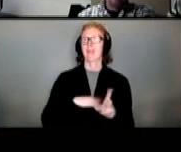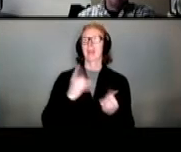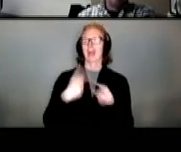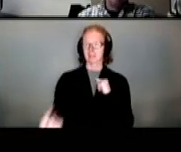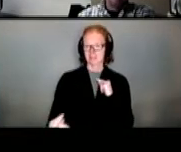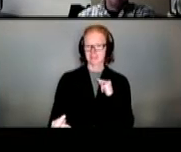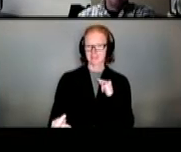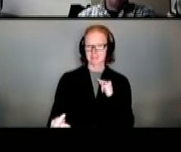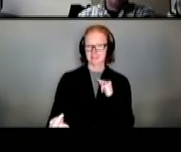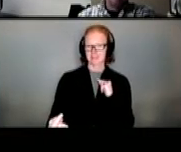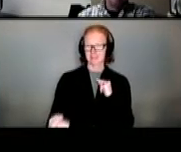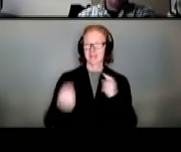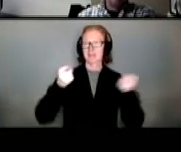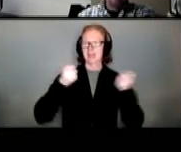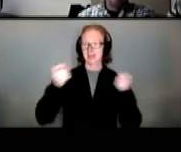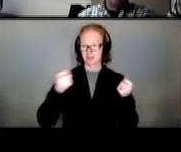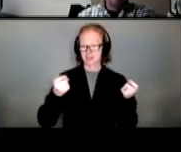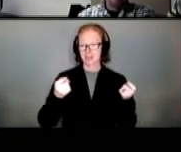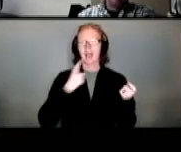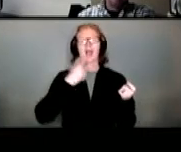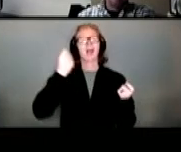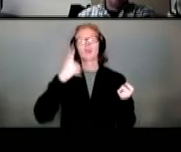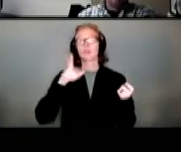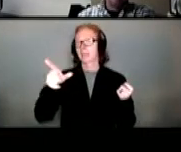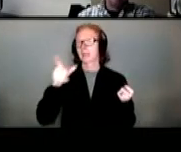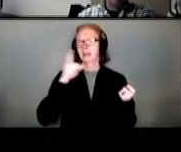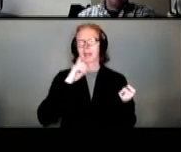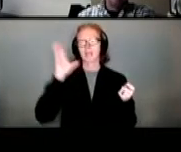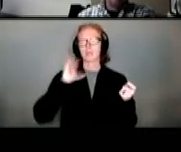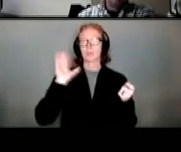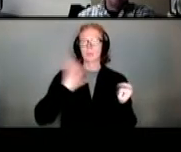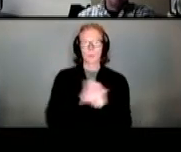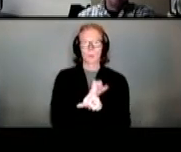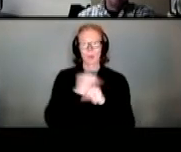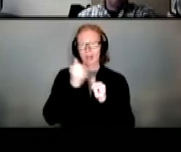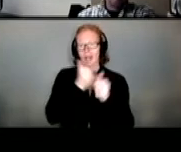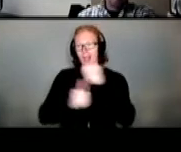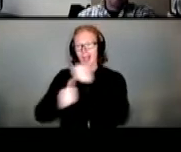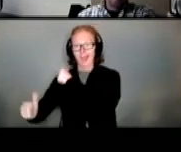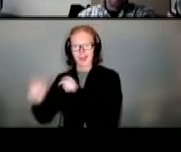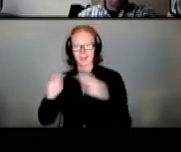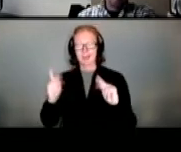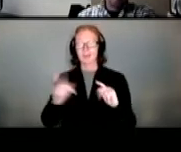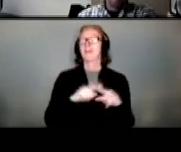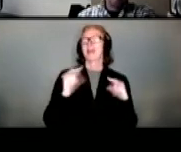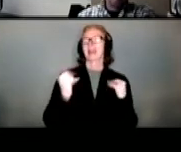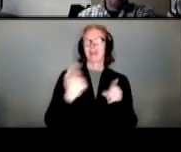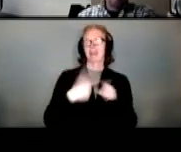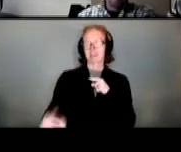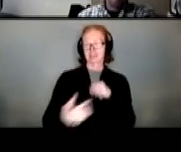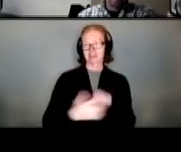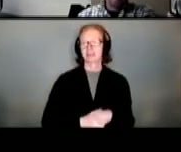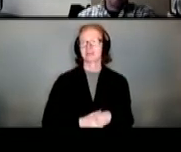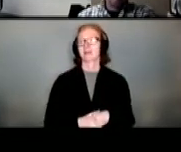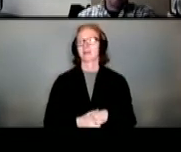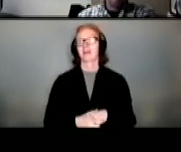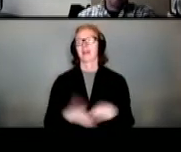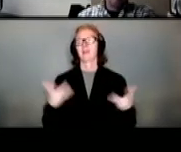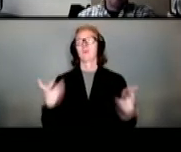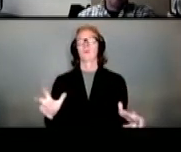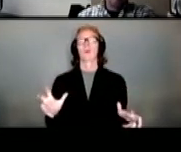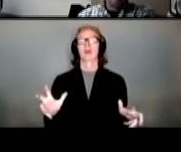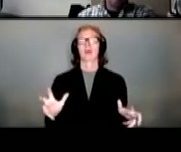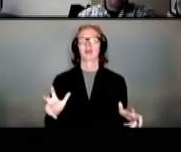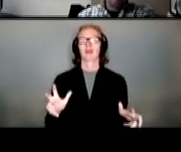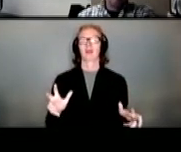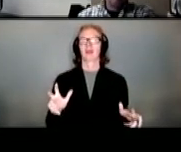now, on management side, I totally understand. And I think I don't want to